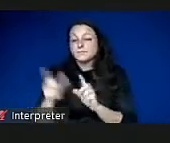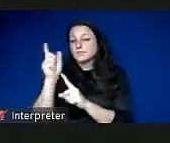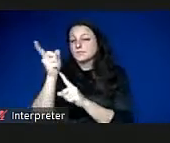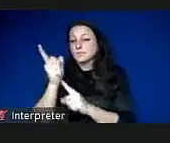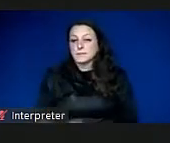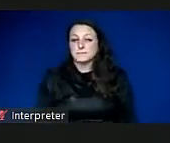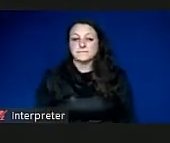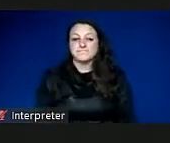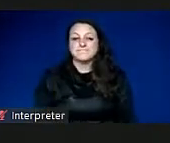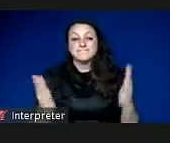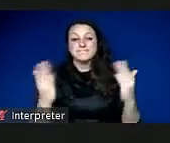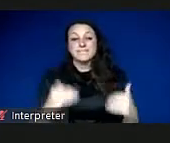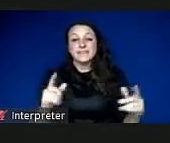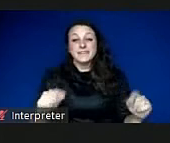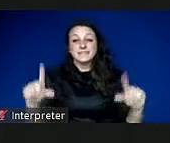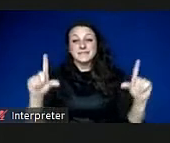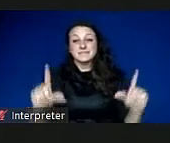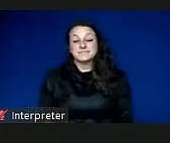Next slide.